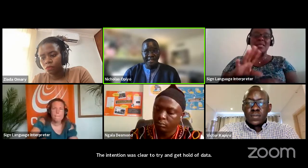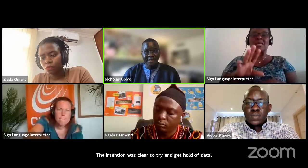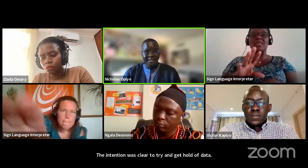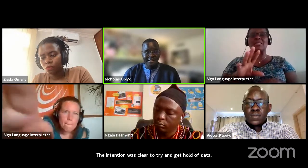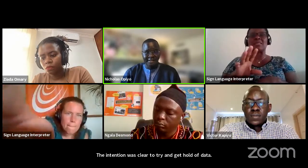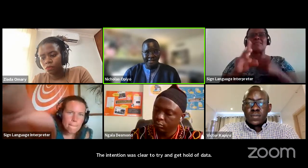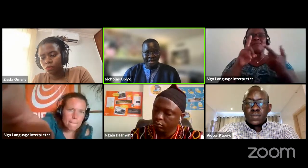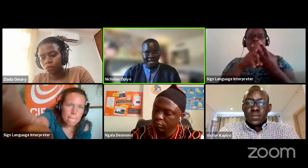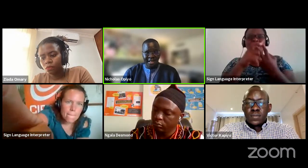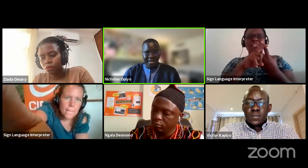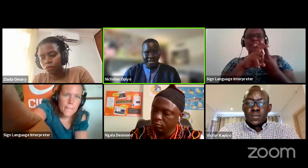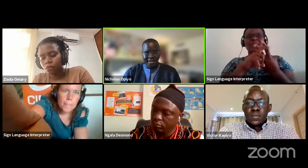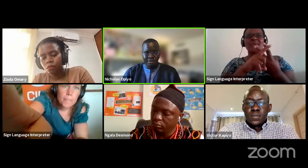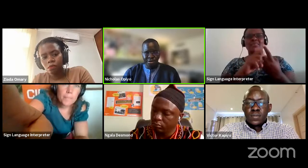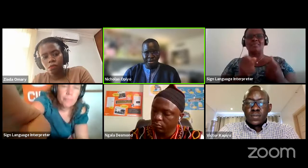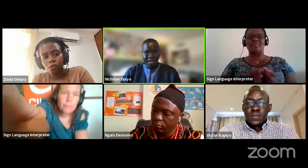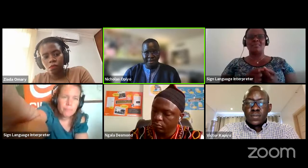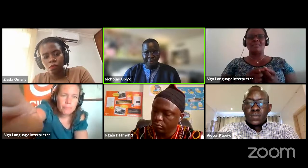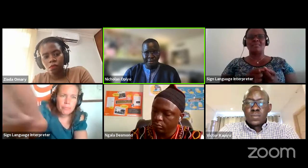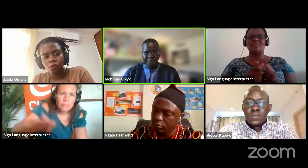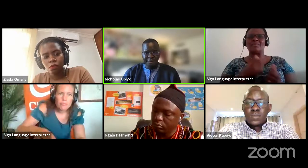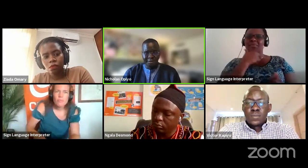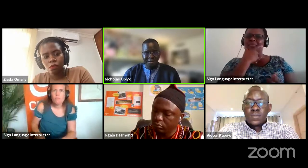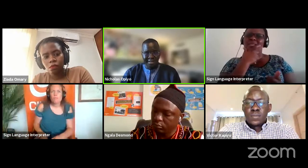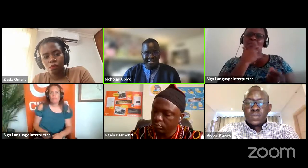suspicious links that if you're not